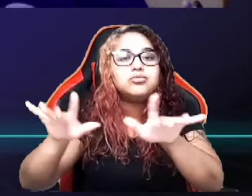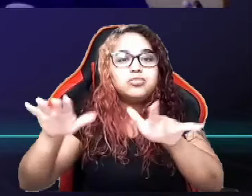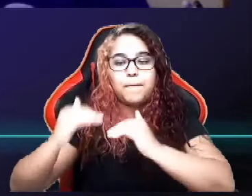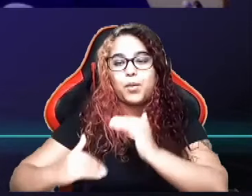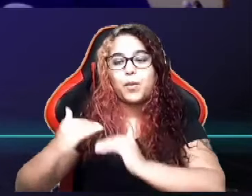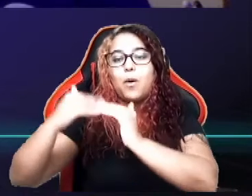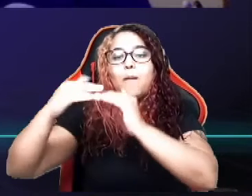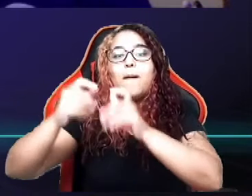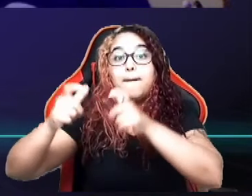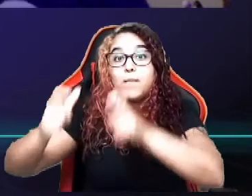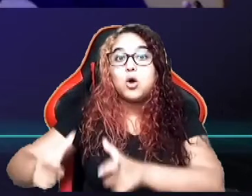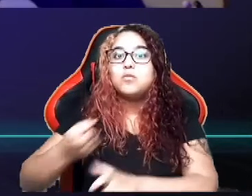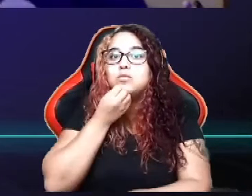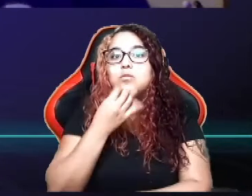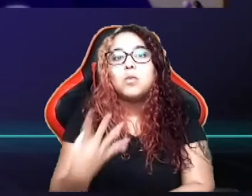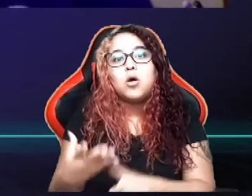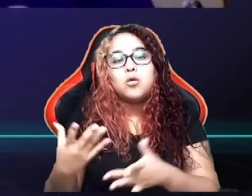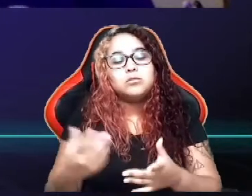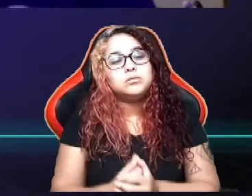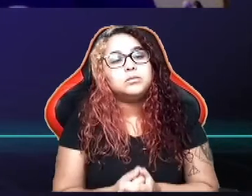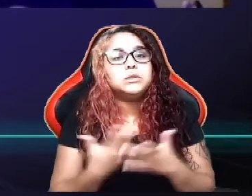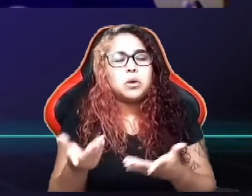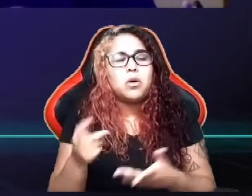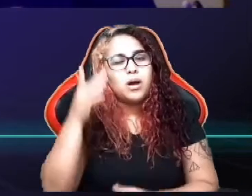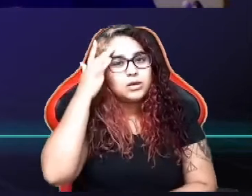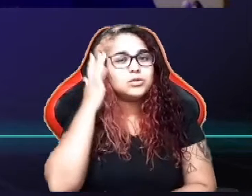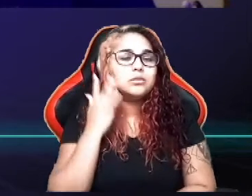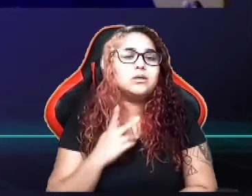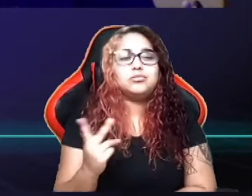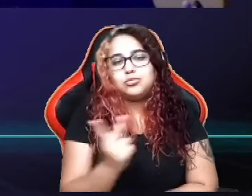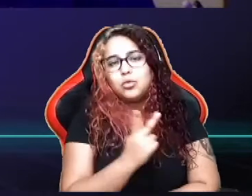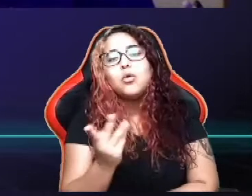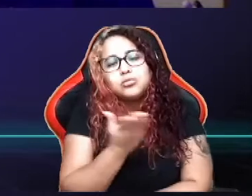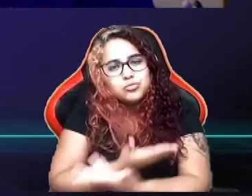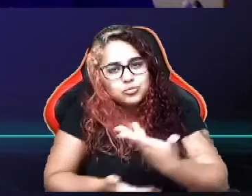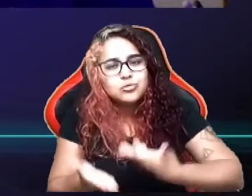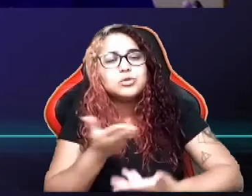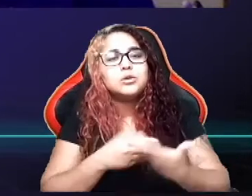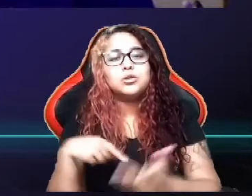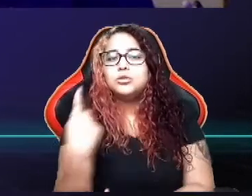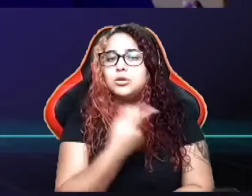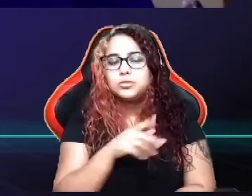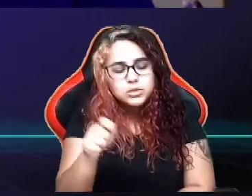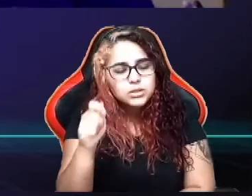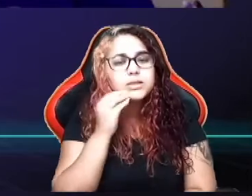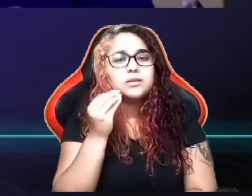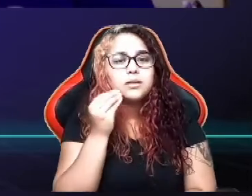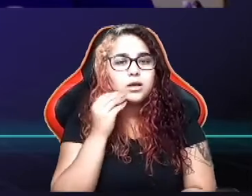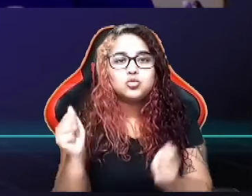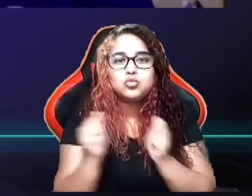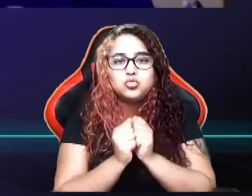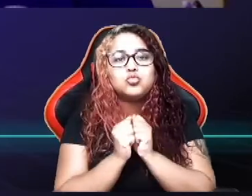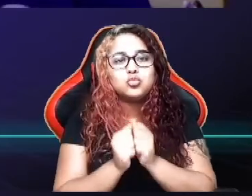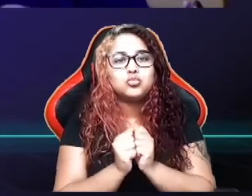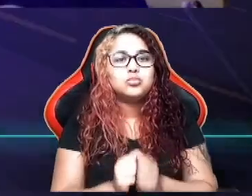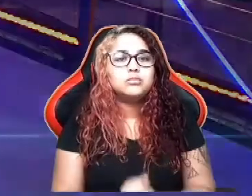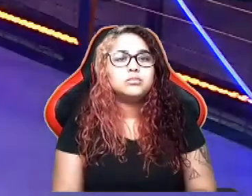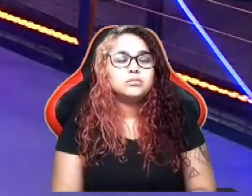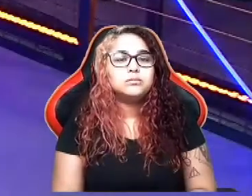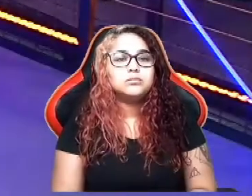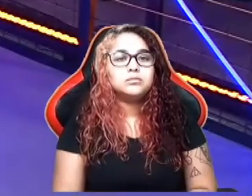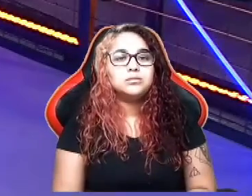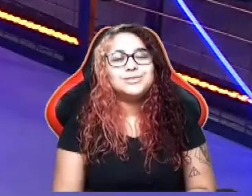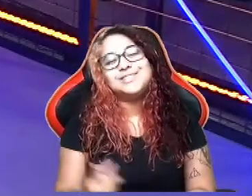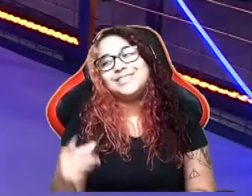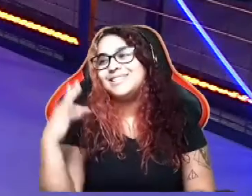do this and that can grow to be a major studio if everything works out. So it's a little bit of both, and we're gonna, pursue this dream